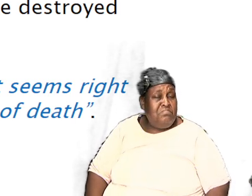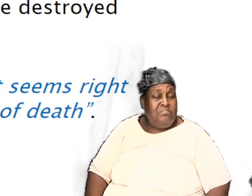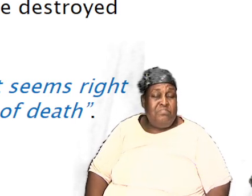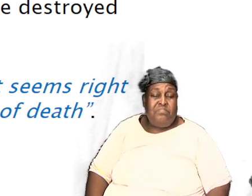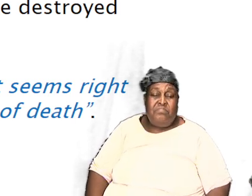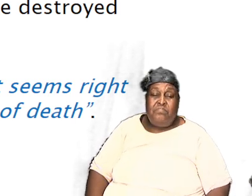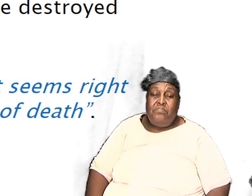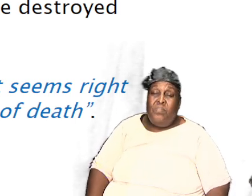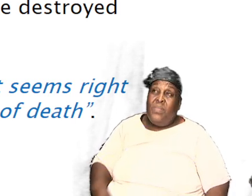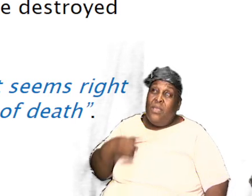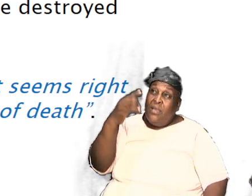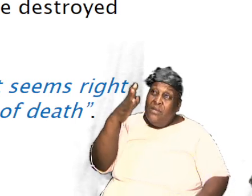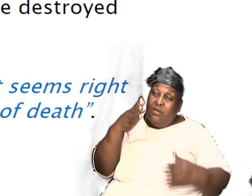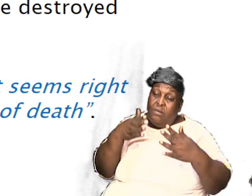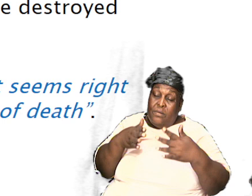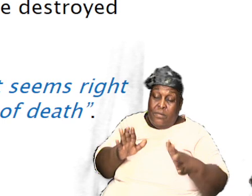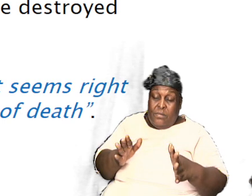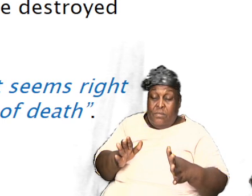Because His way,